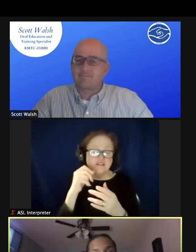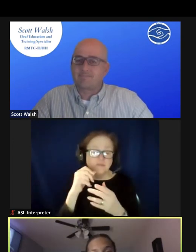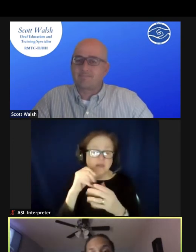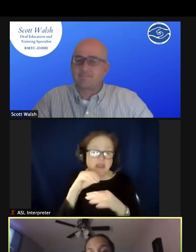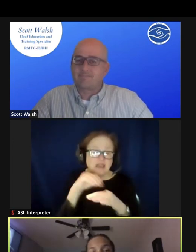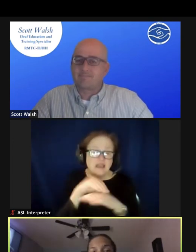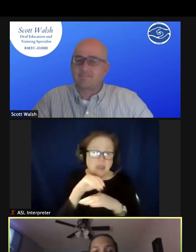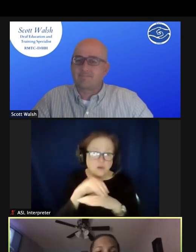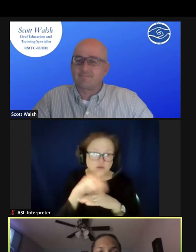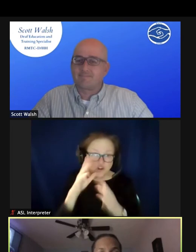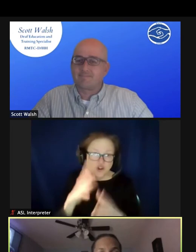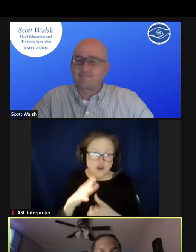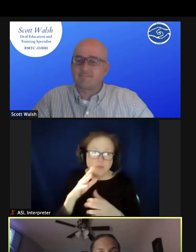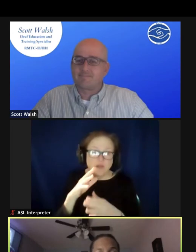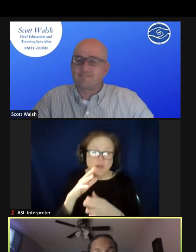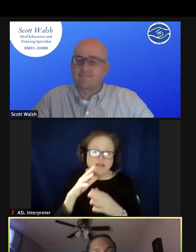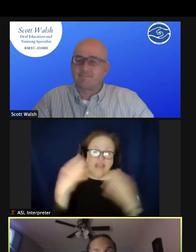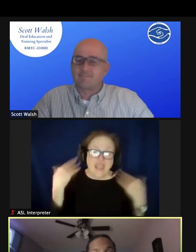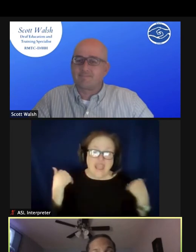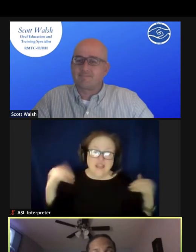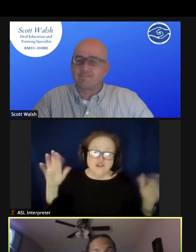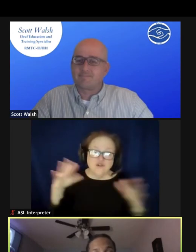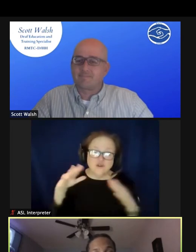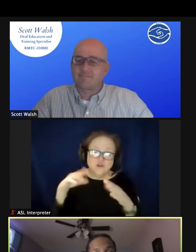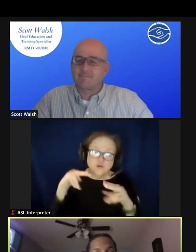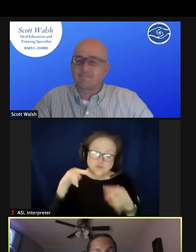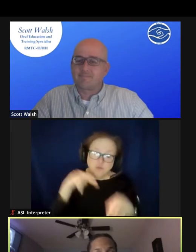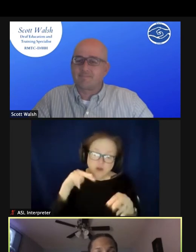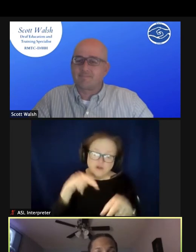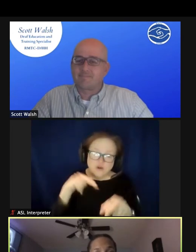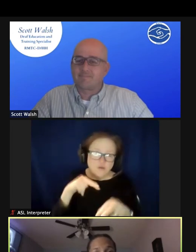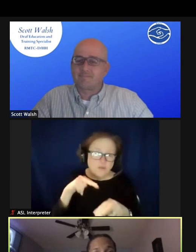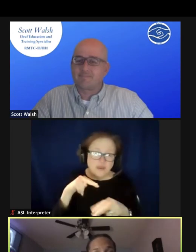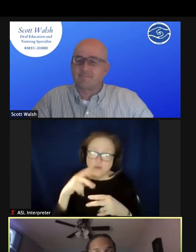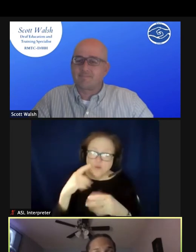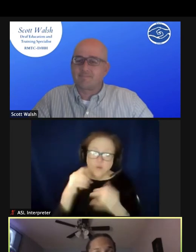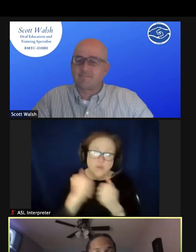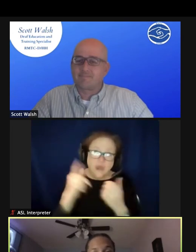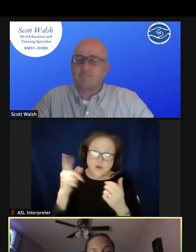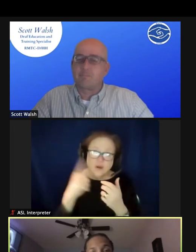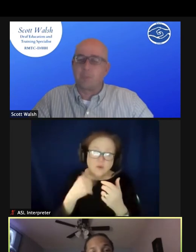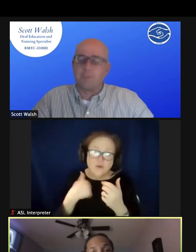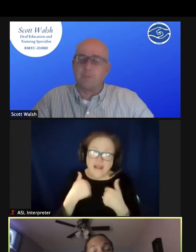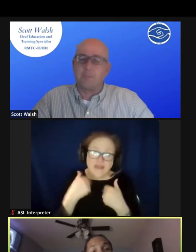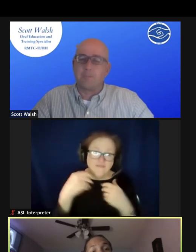wasn't for her, I wouldn't have all these opportunities within the deaf community that I have today.